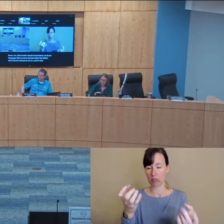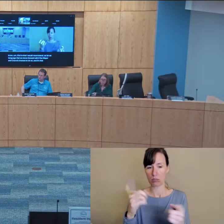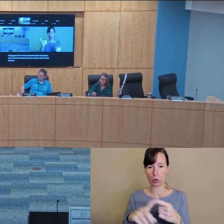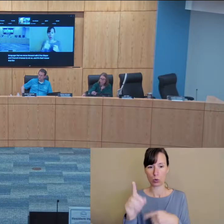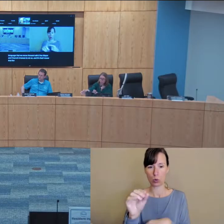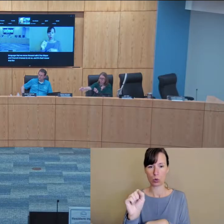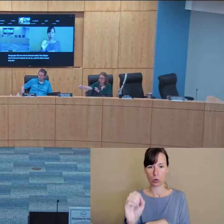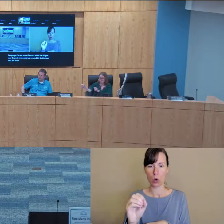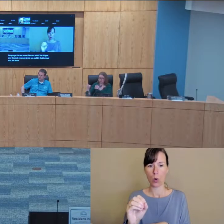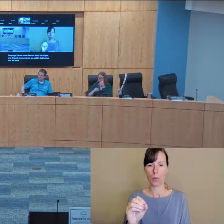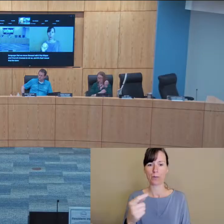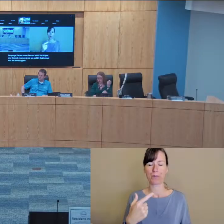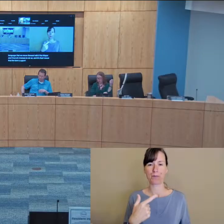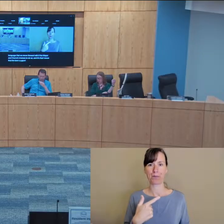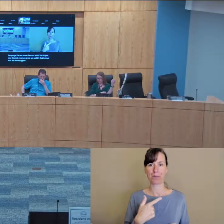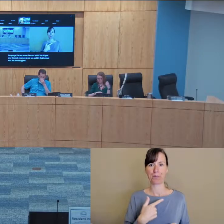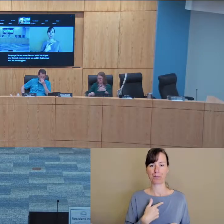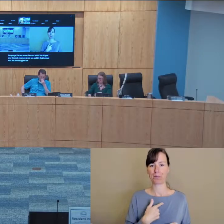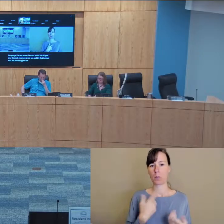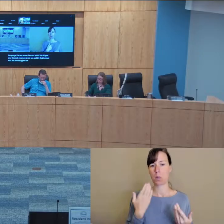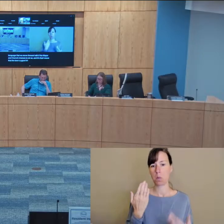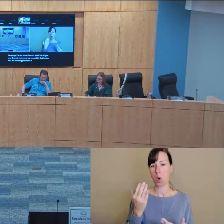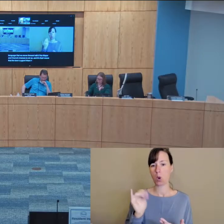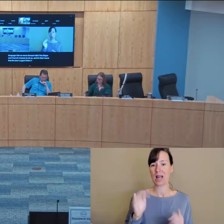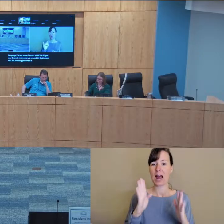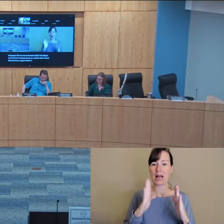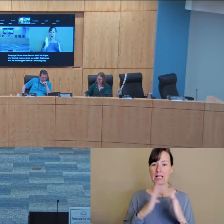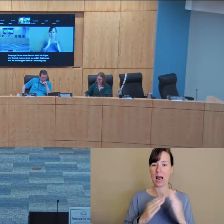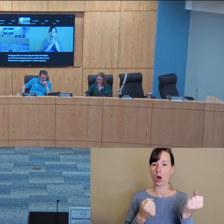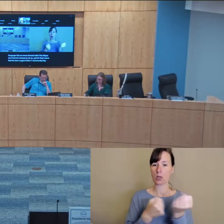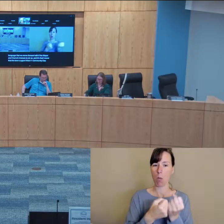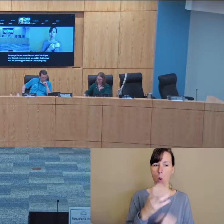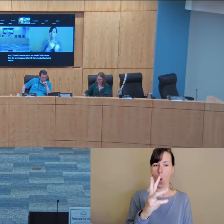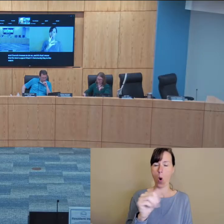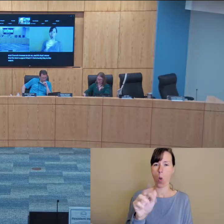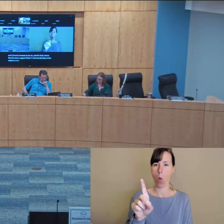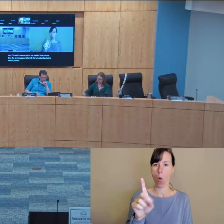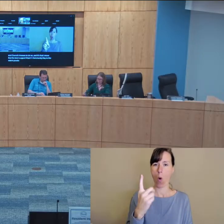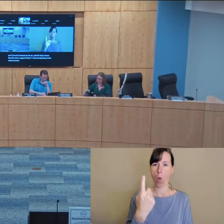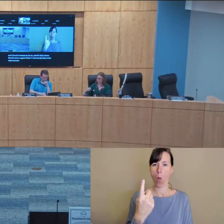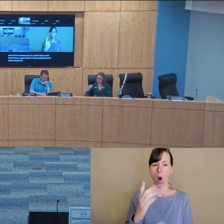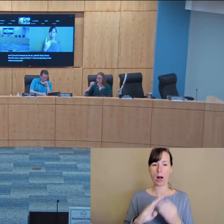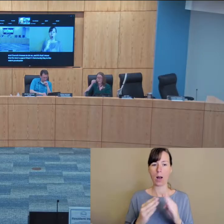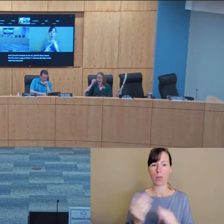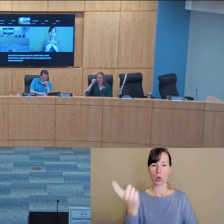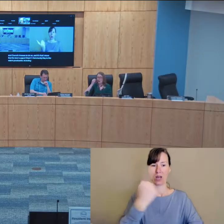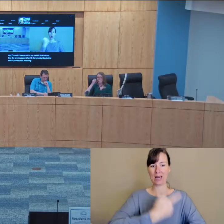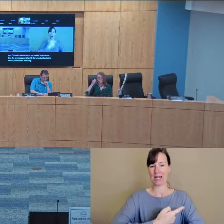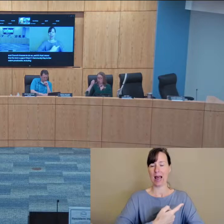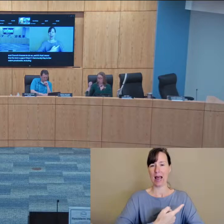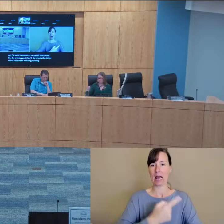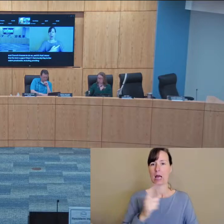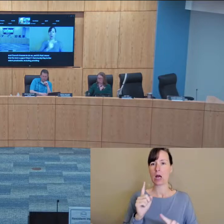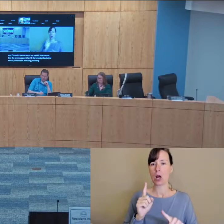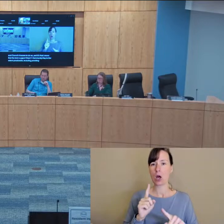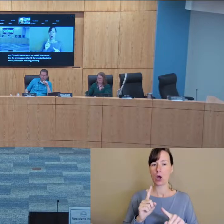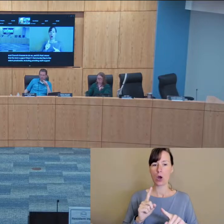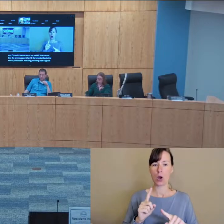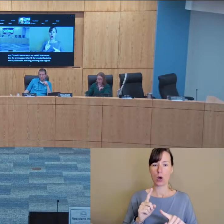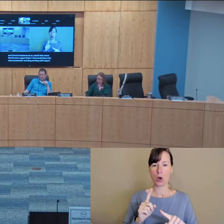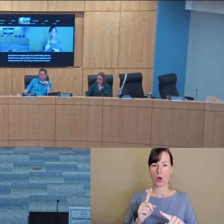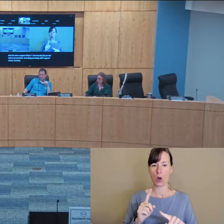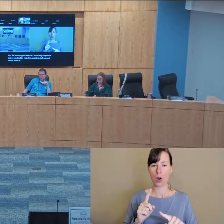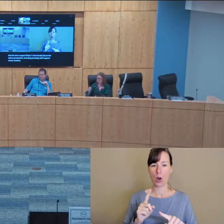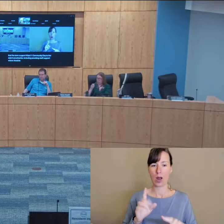town support Ward 1 Community Day to the extent practicable, including providing staff support where